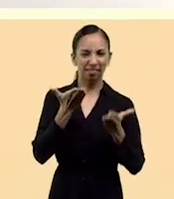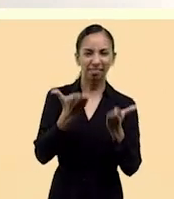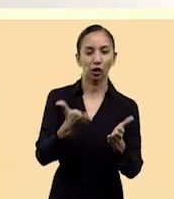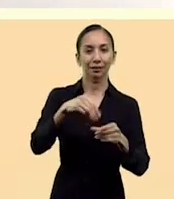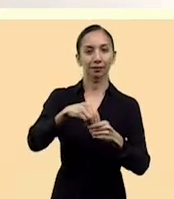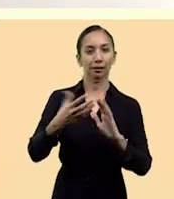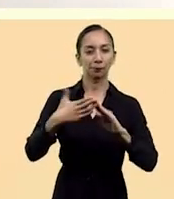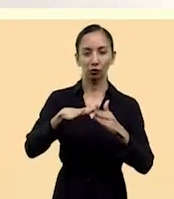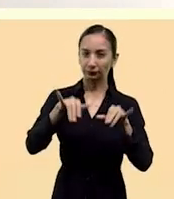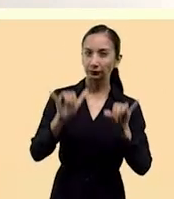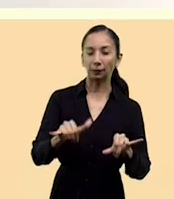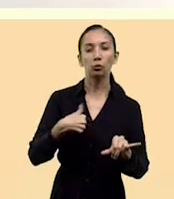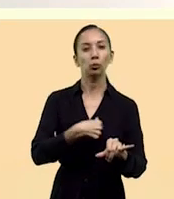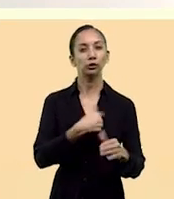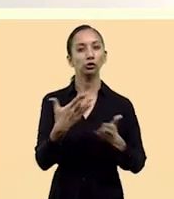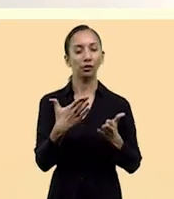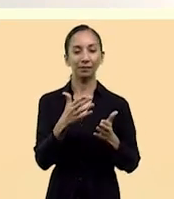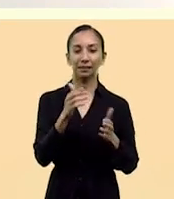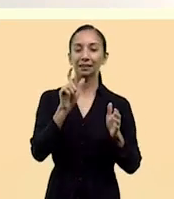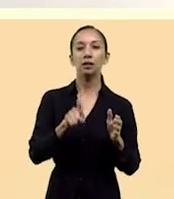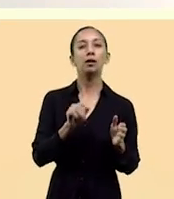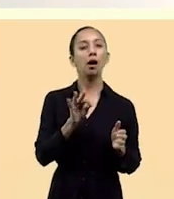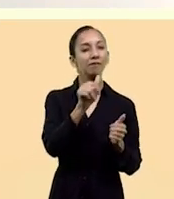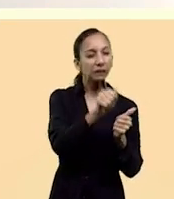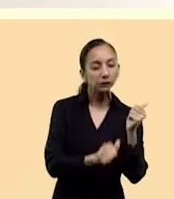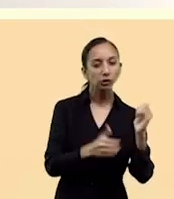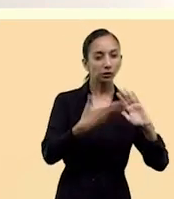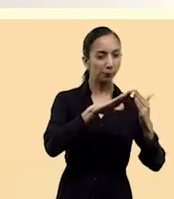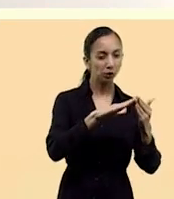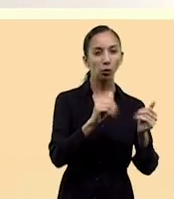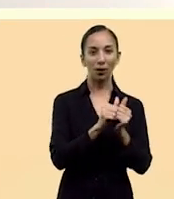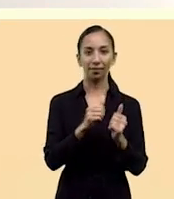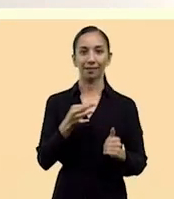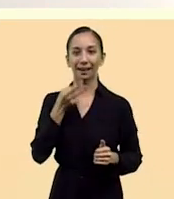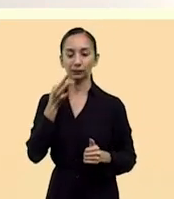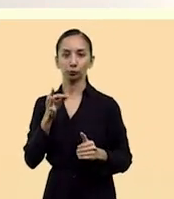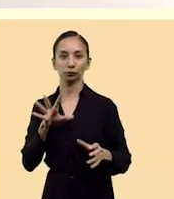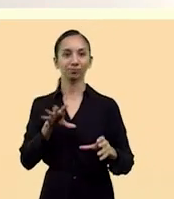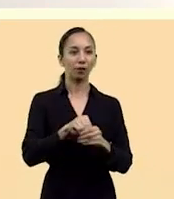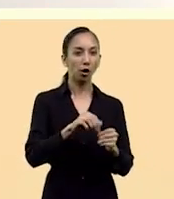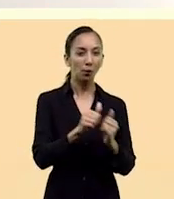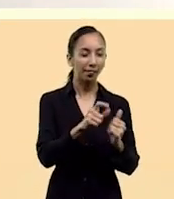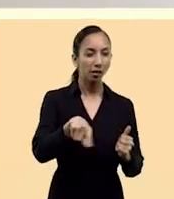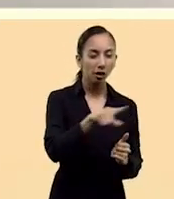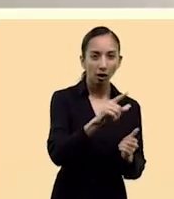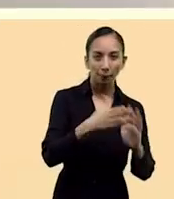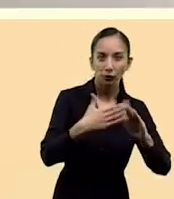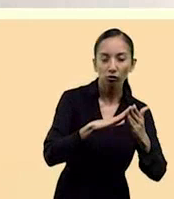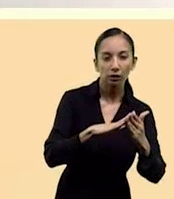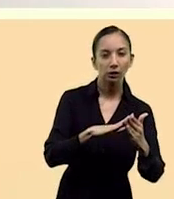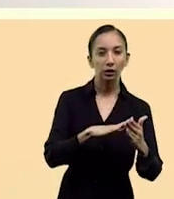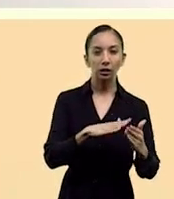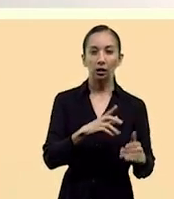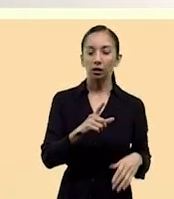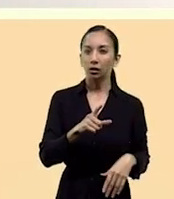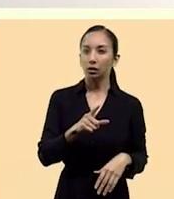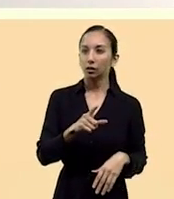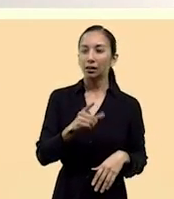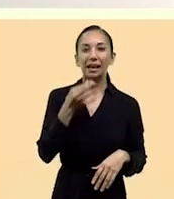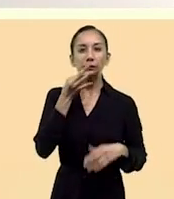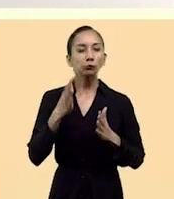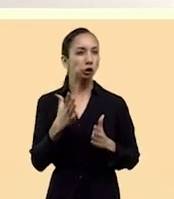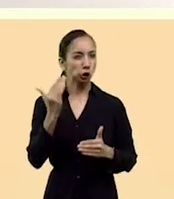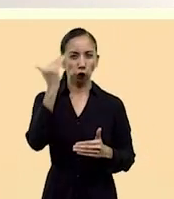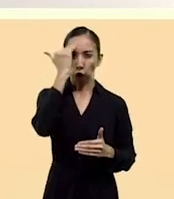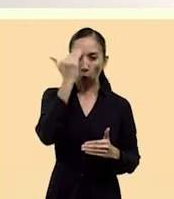We're servicing the needs of that community with experts in the field, just like my colleagues have been mentioning. They know the PD that has to take